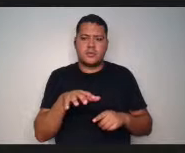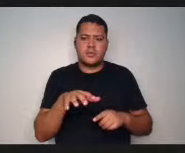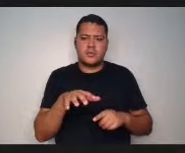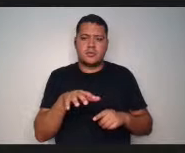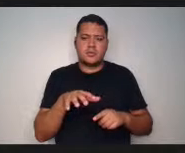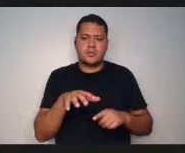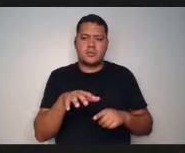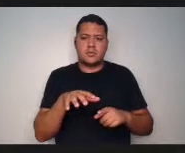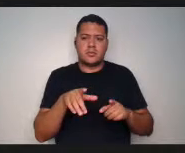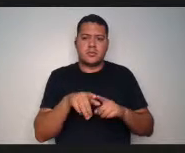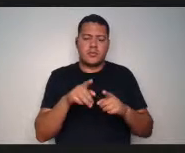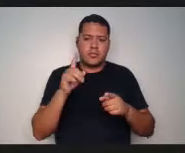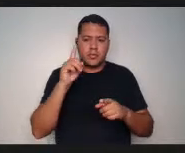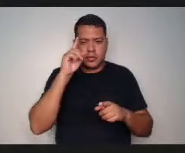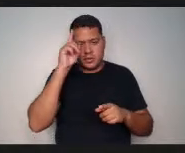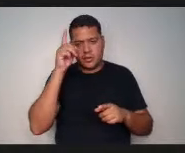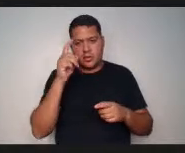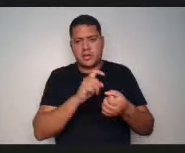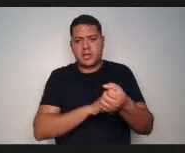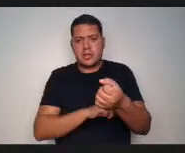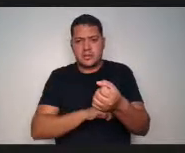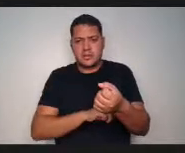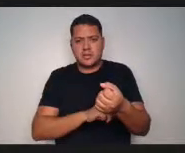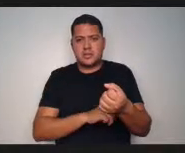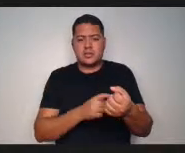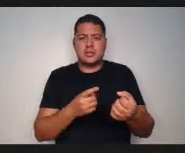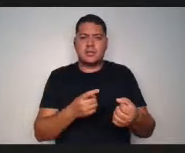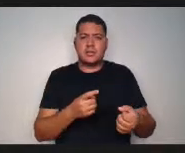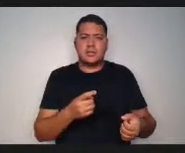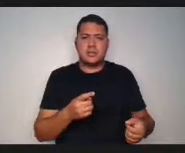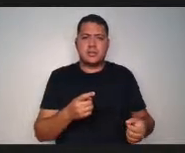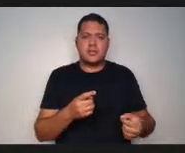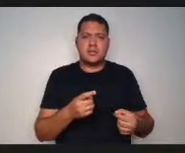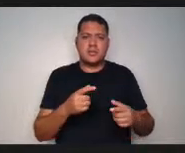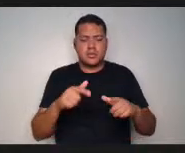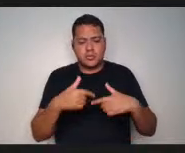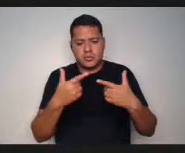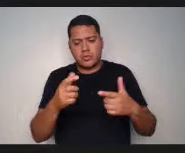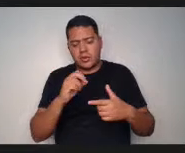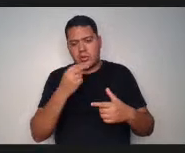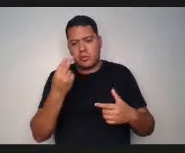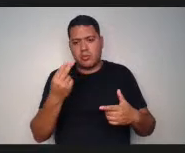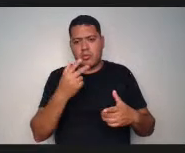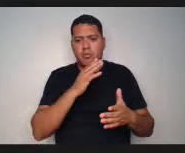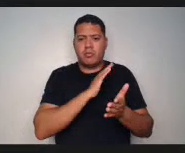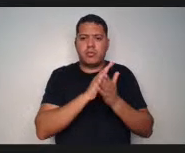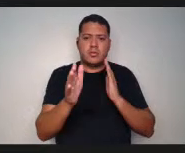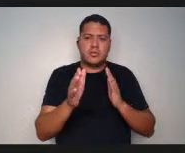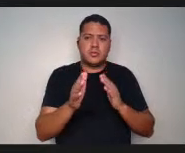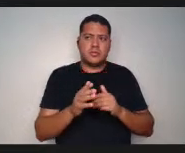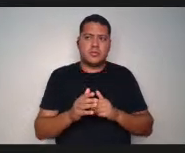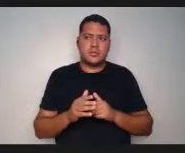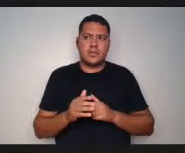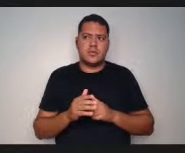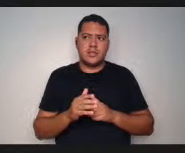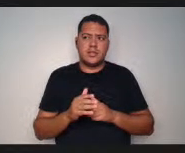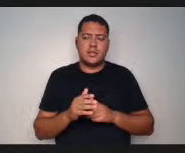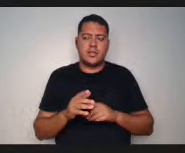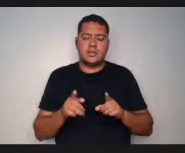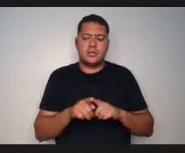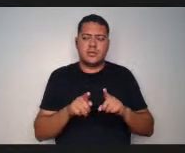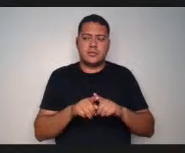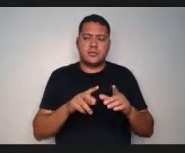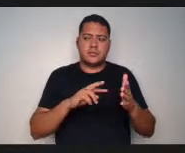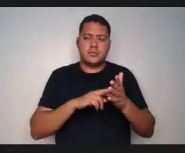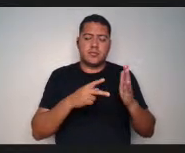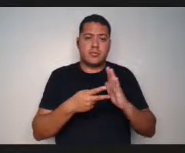response, which if it becomes a chronic fight or flight response, meaning that we don't spend time to recover from the experience of